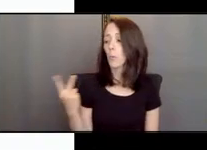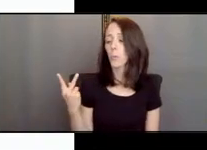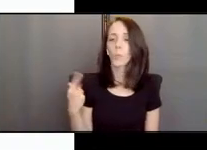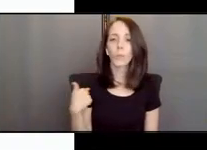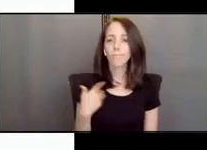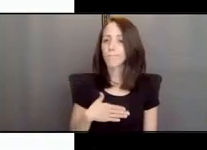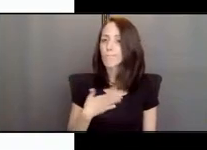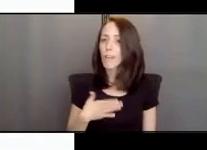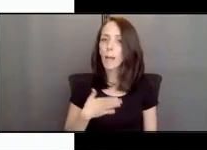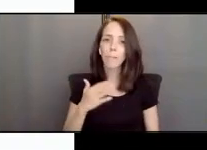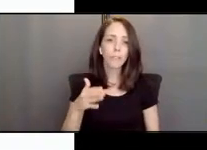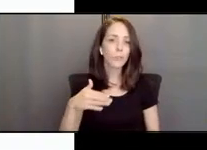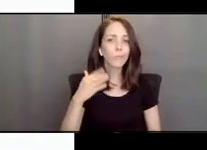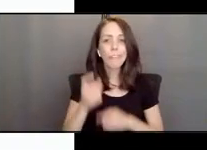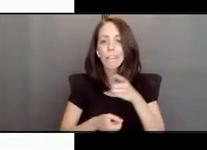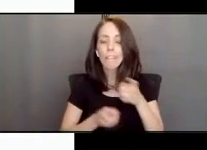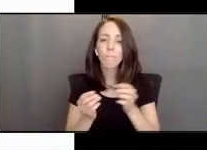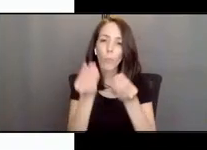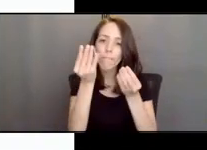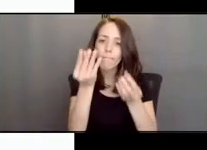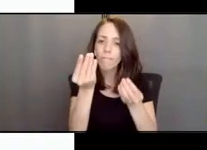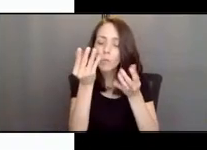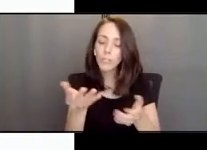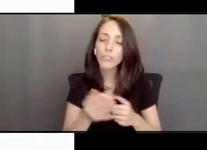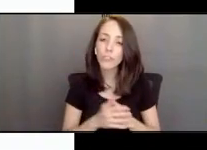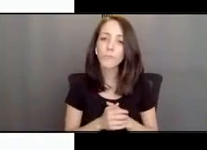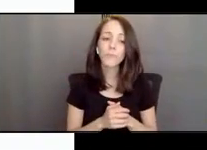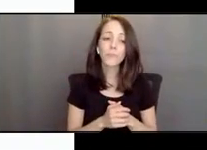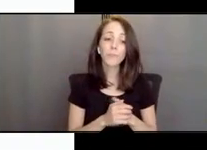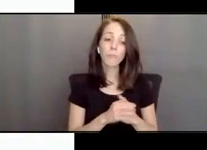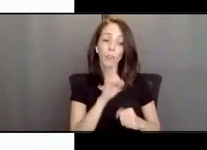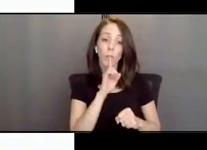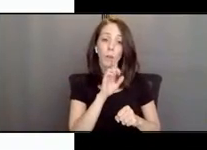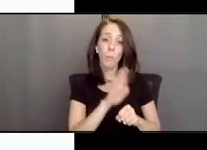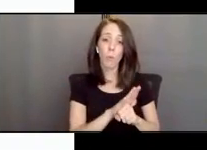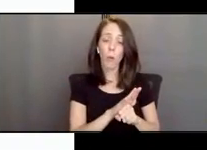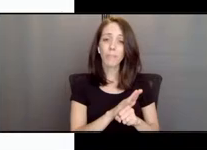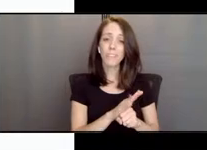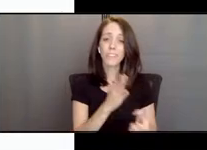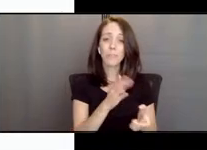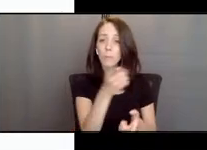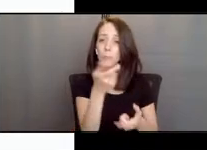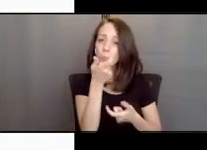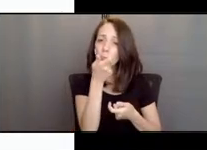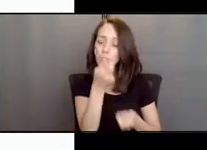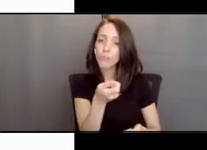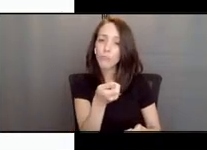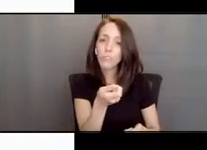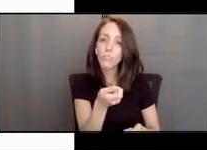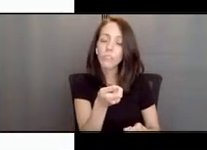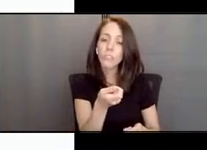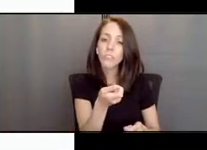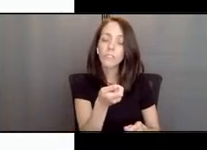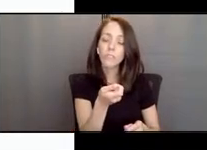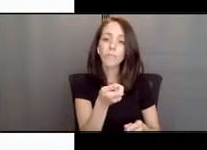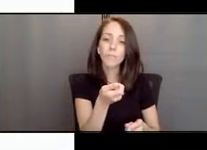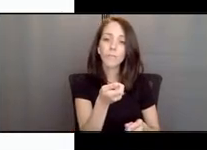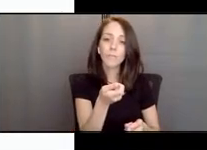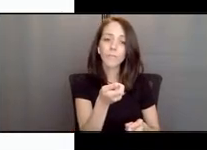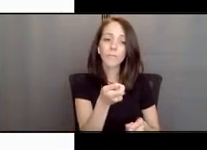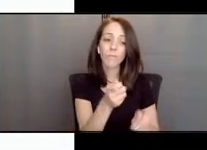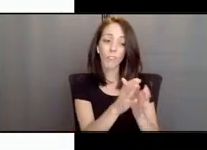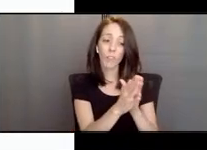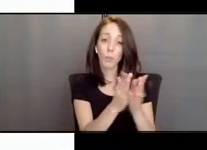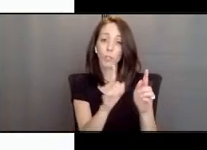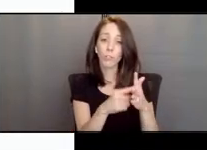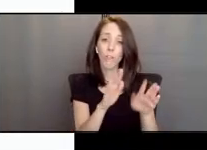more information. The tuition promise may be of special interest. That aspect of the book starts on